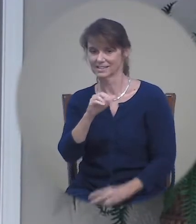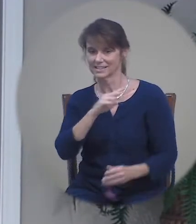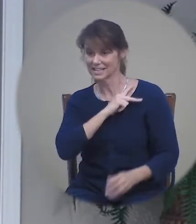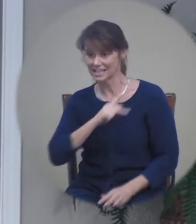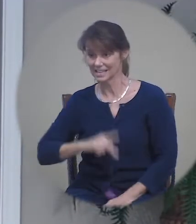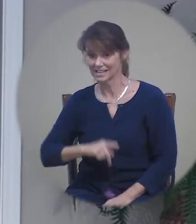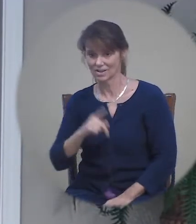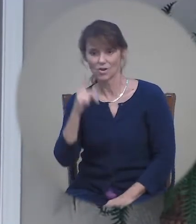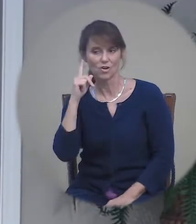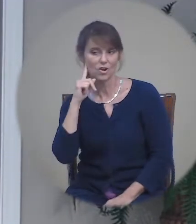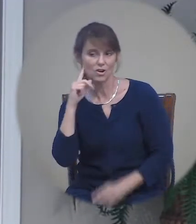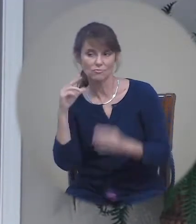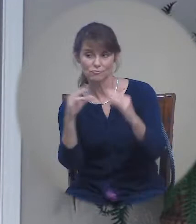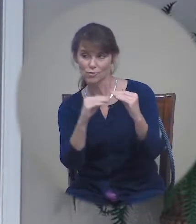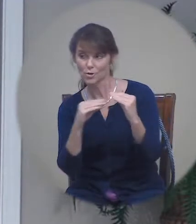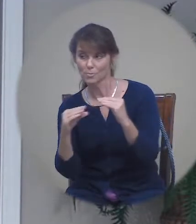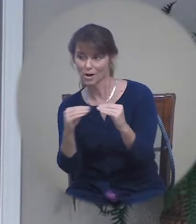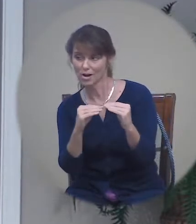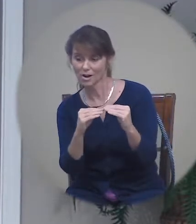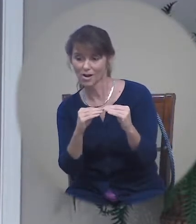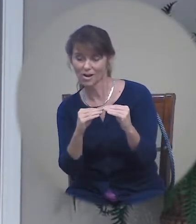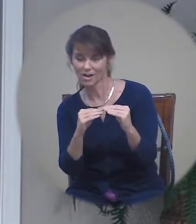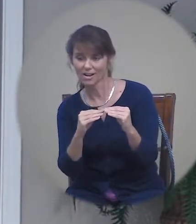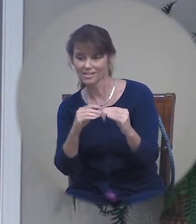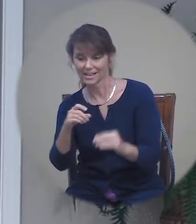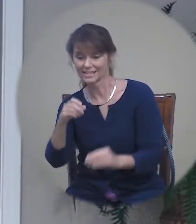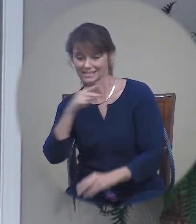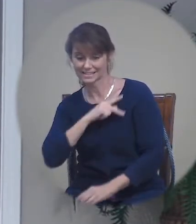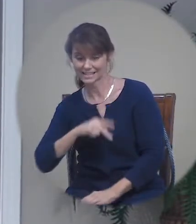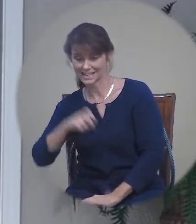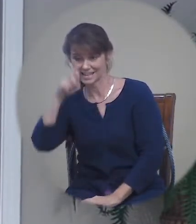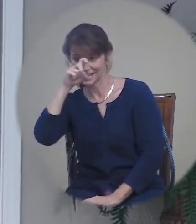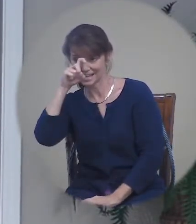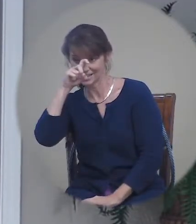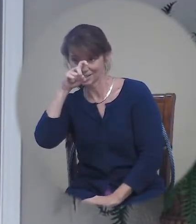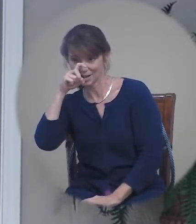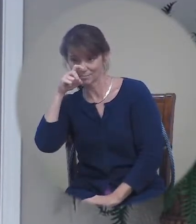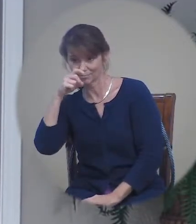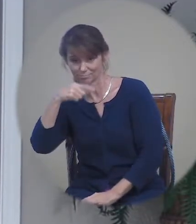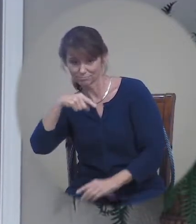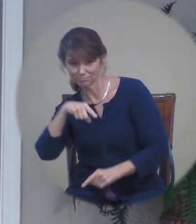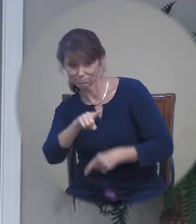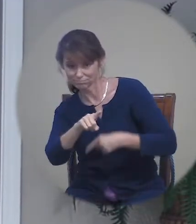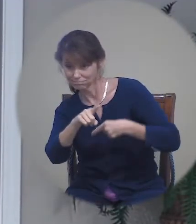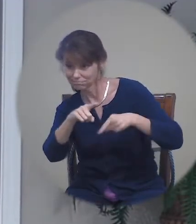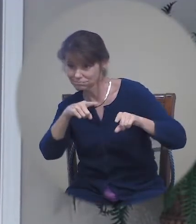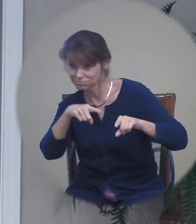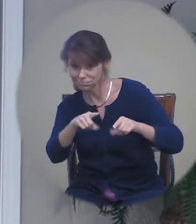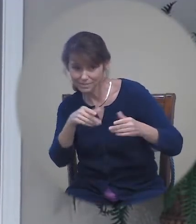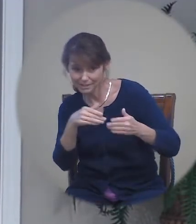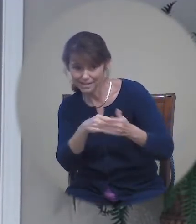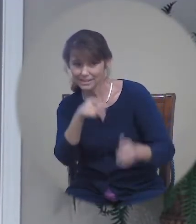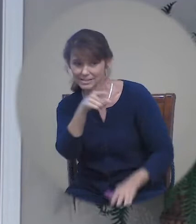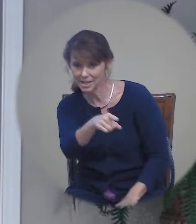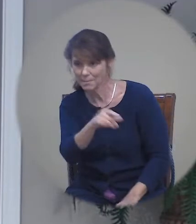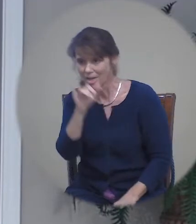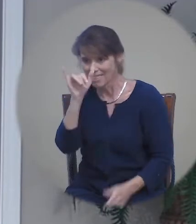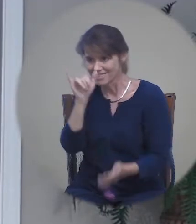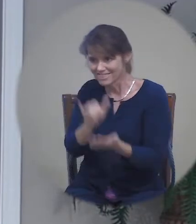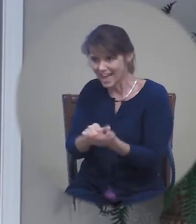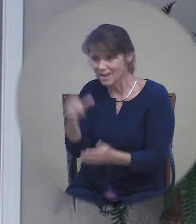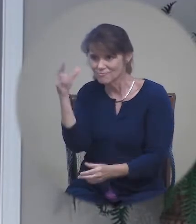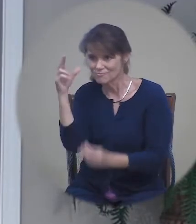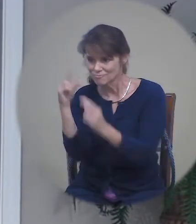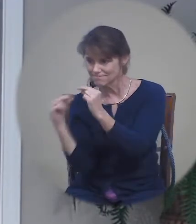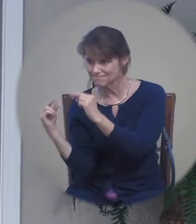serious threat, but there was a threat that could actually inflict some harm. And because he heard that rumor,